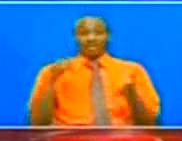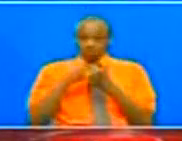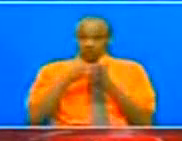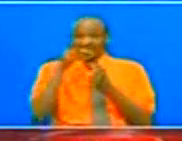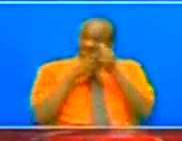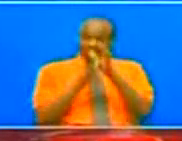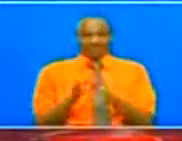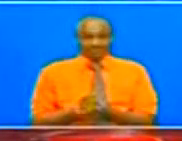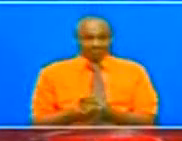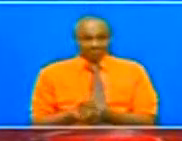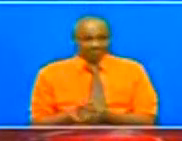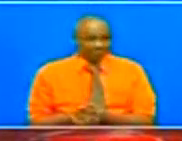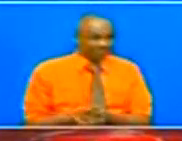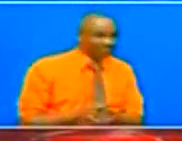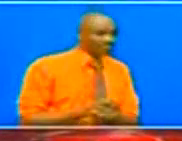leaders. Let me finish.